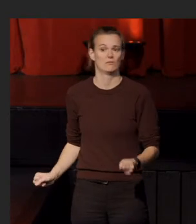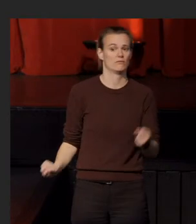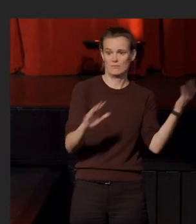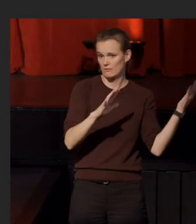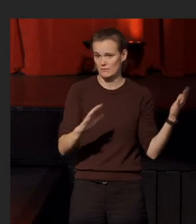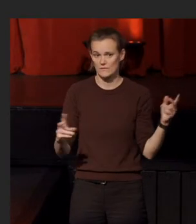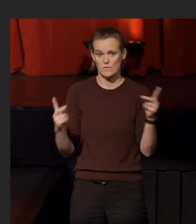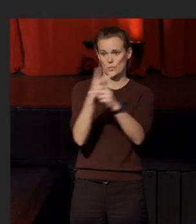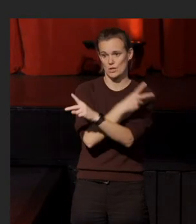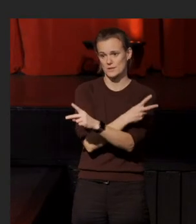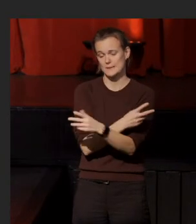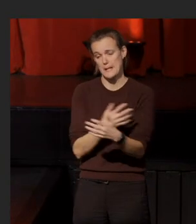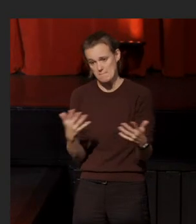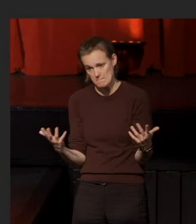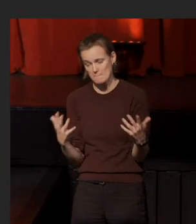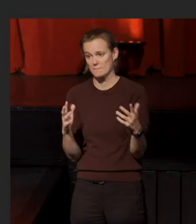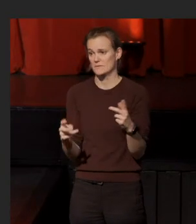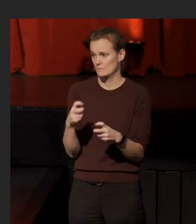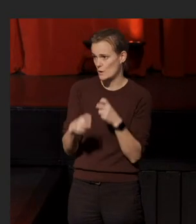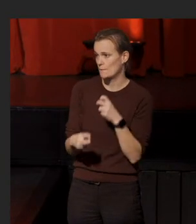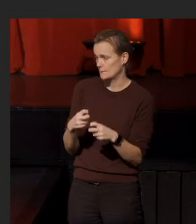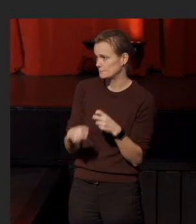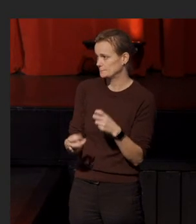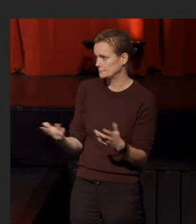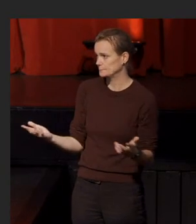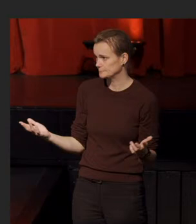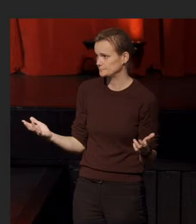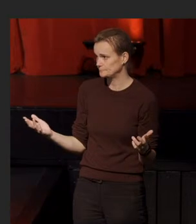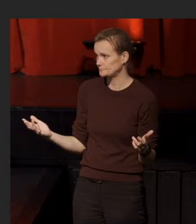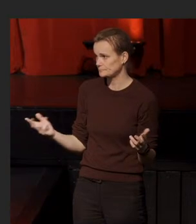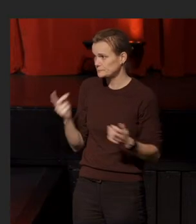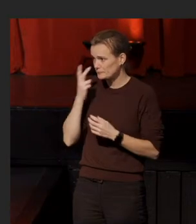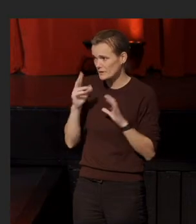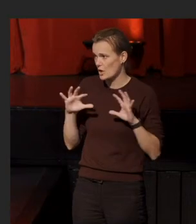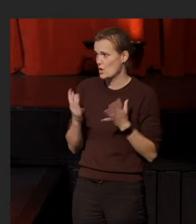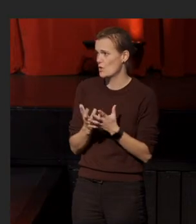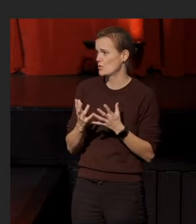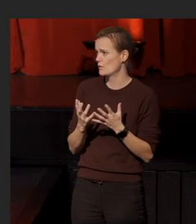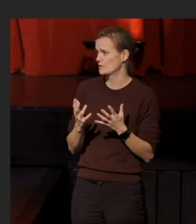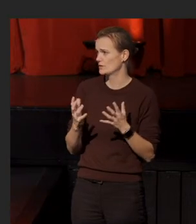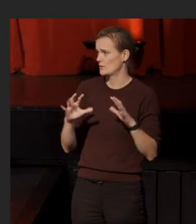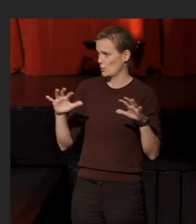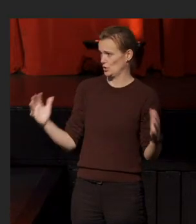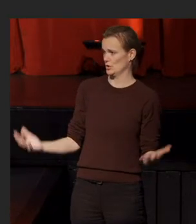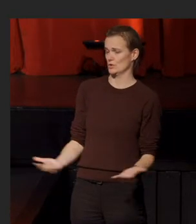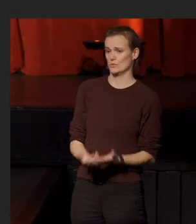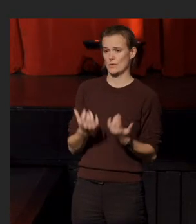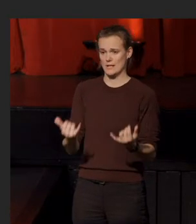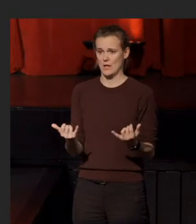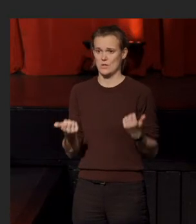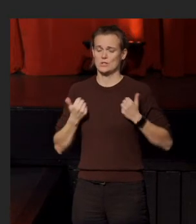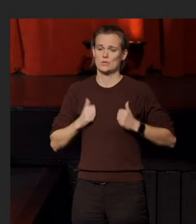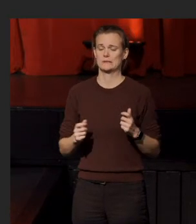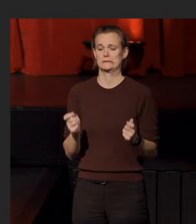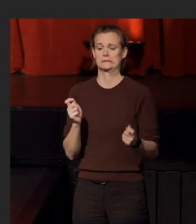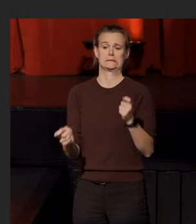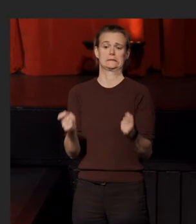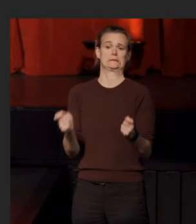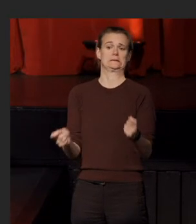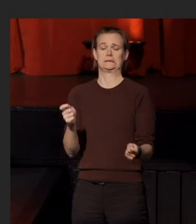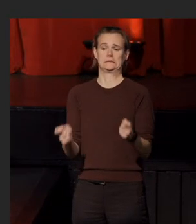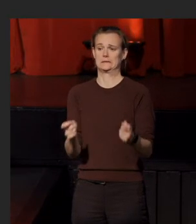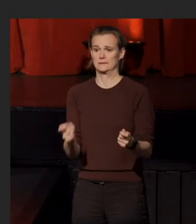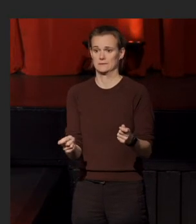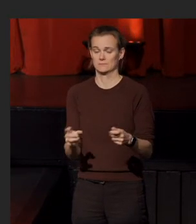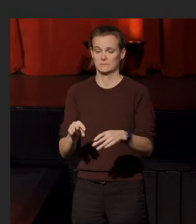a problem. You see it really all over the world right now, an attempt to correct certain things. It might make